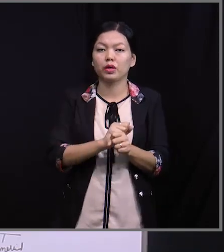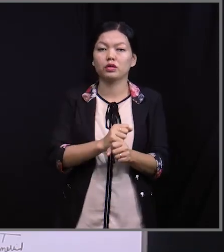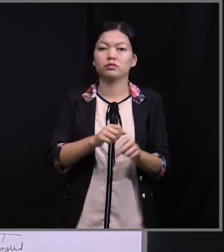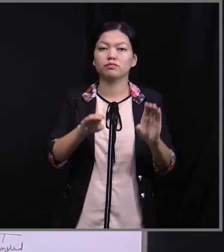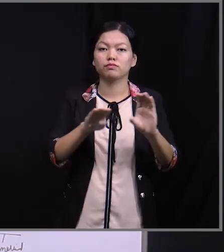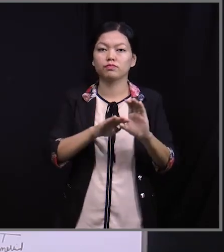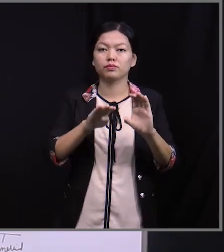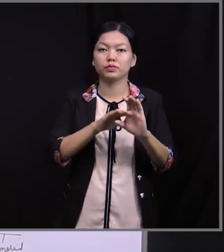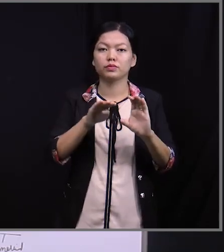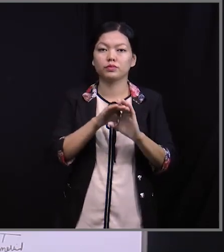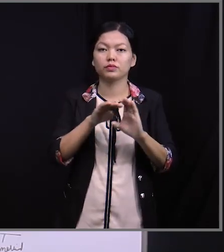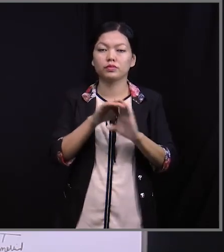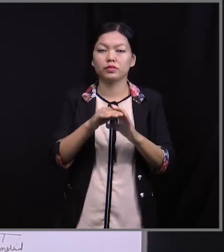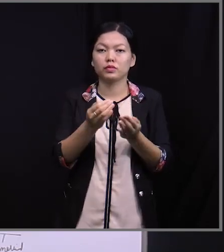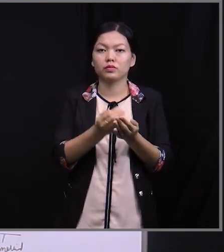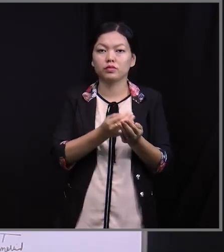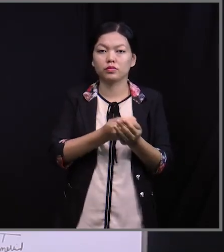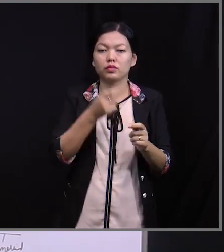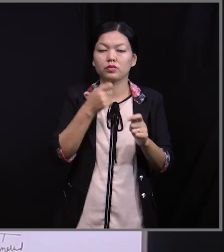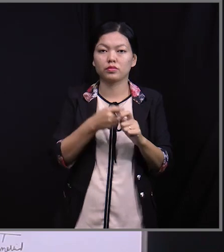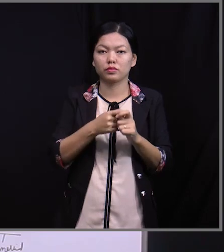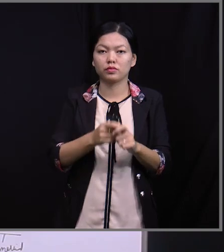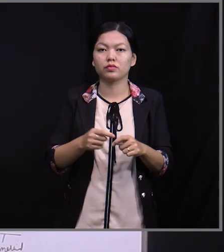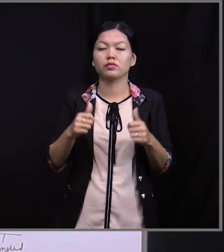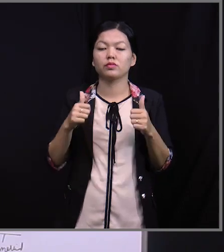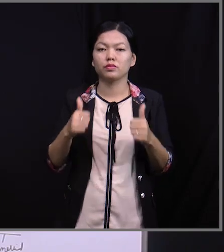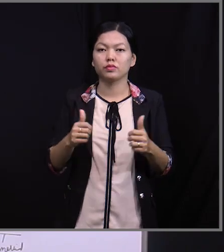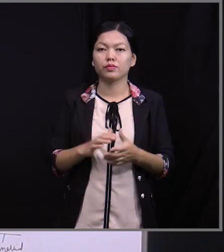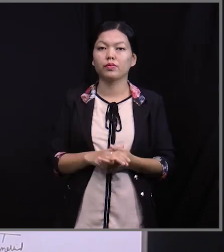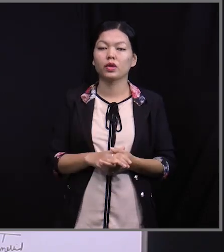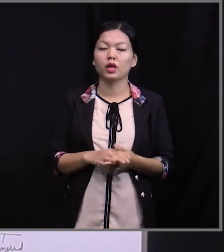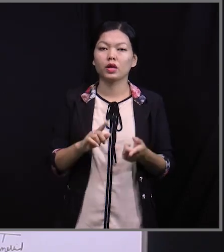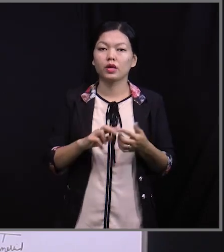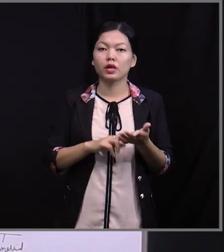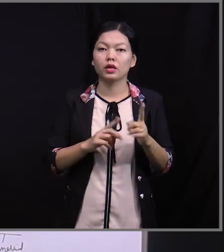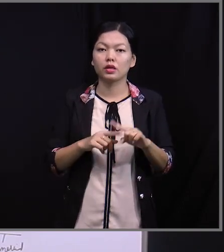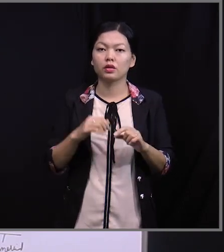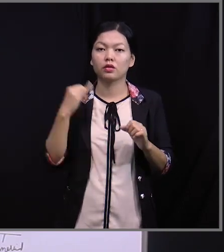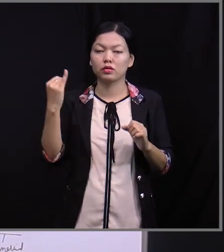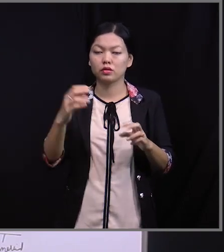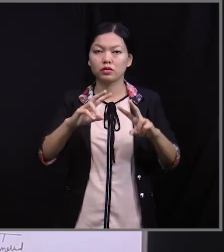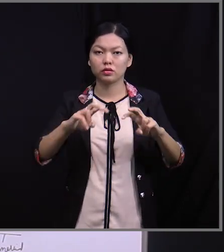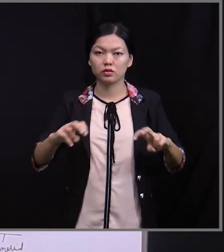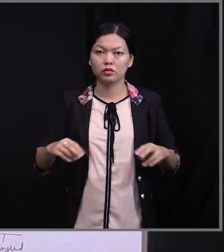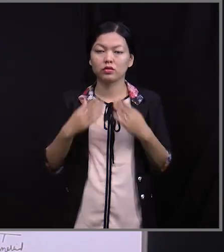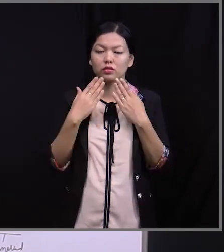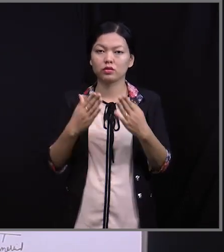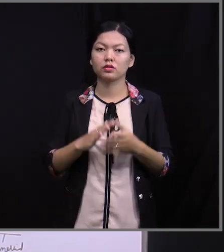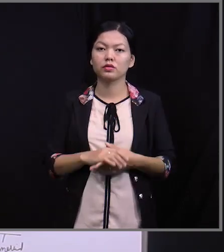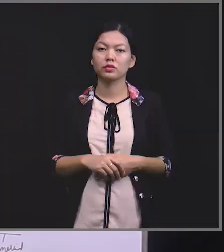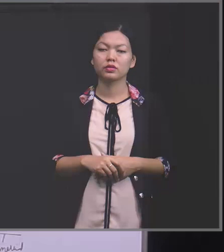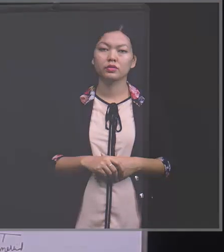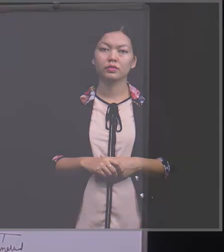and seek help from financial institutions and search for certain schemes and sources of finance. Thank you.